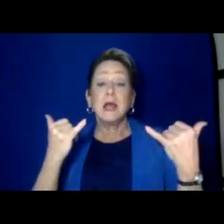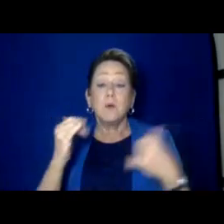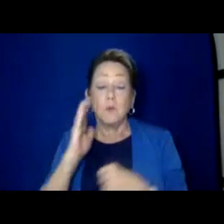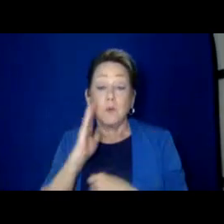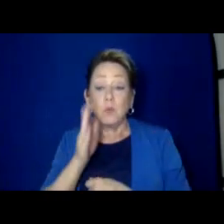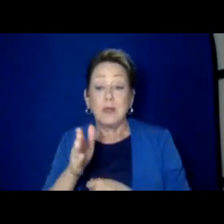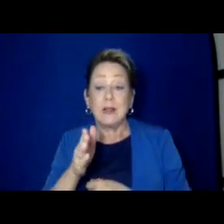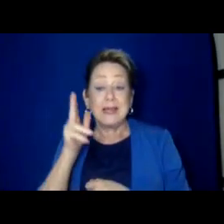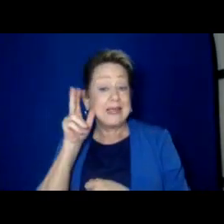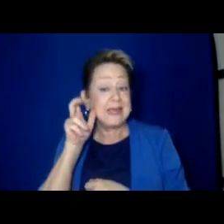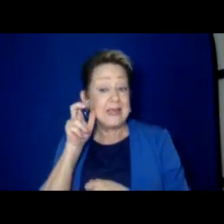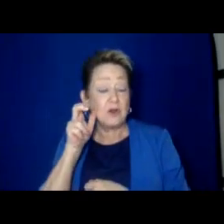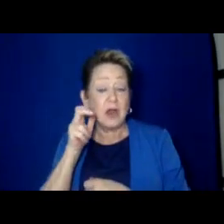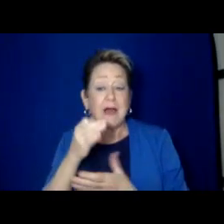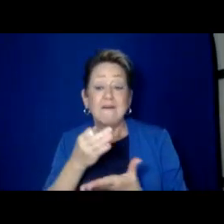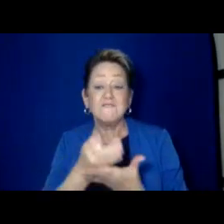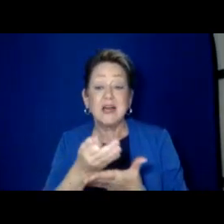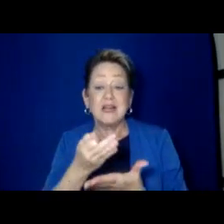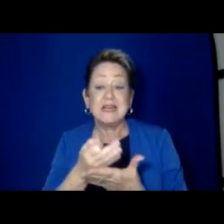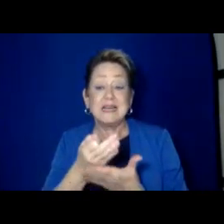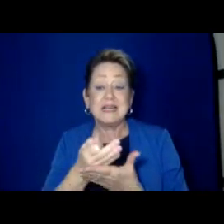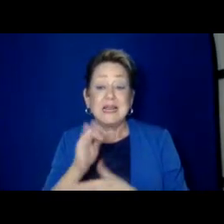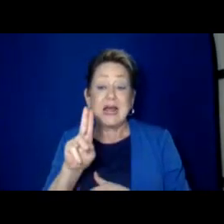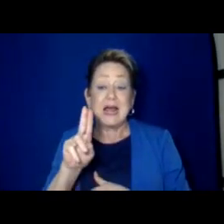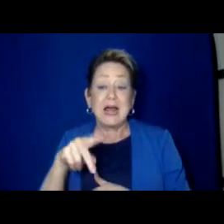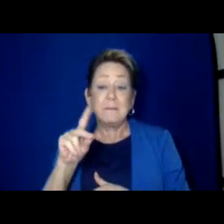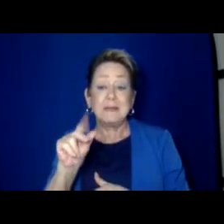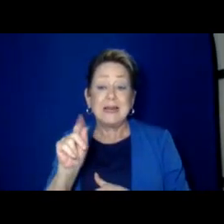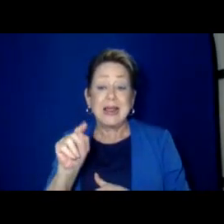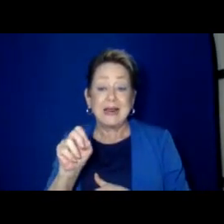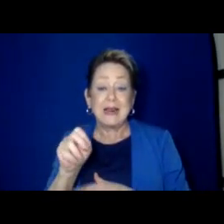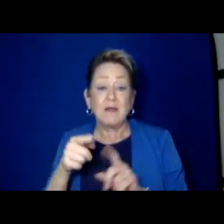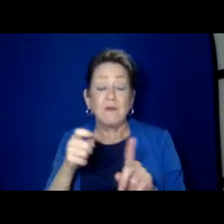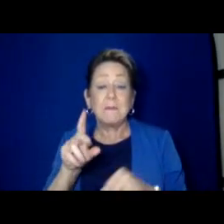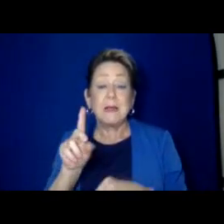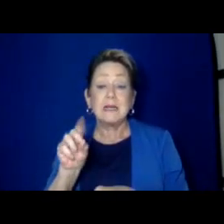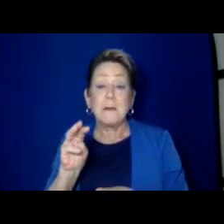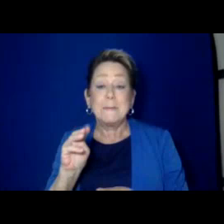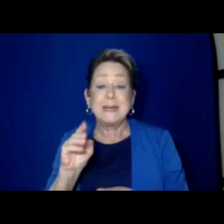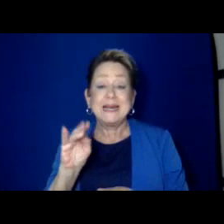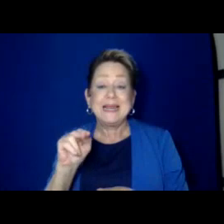Now we will hear a funding update from Dominica Brown.